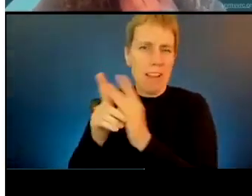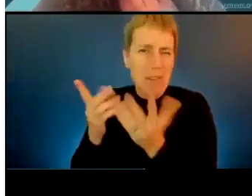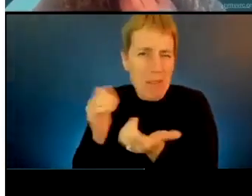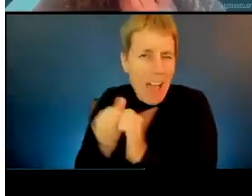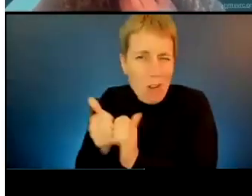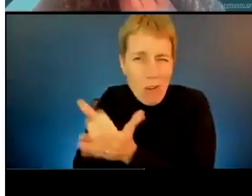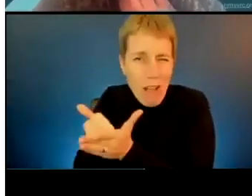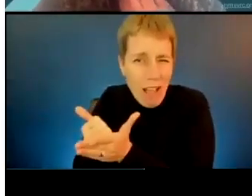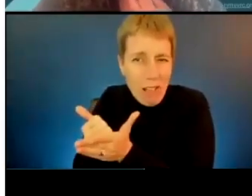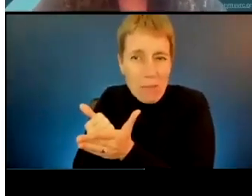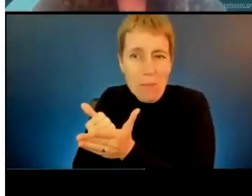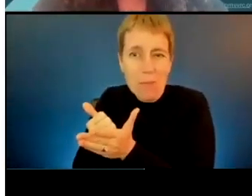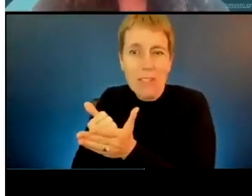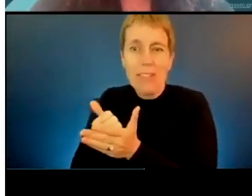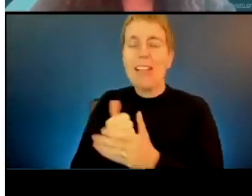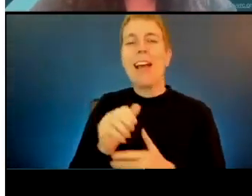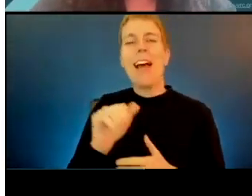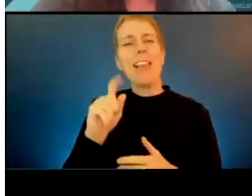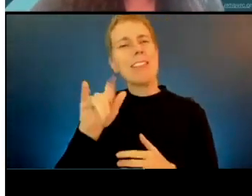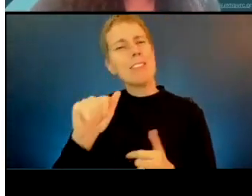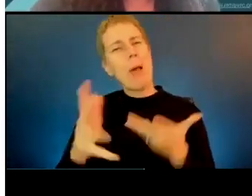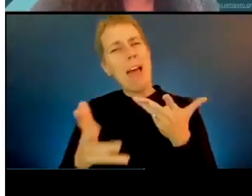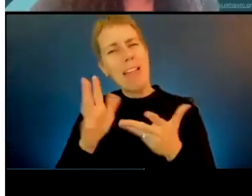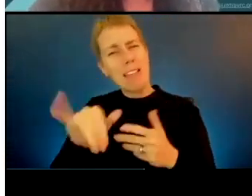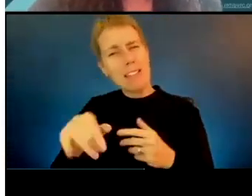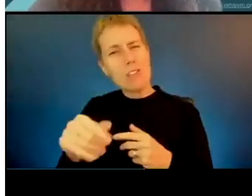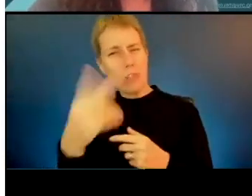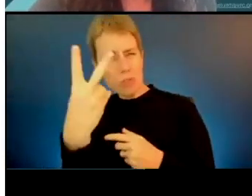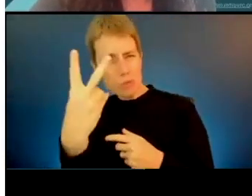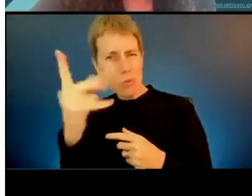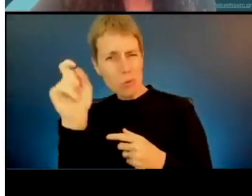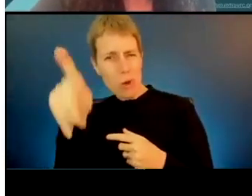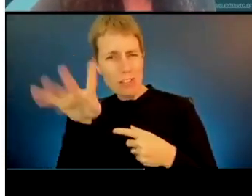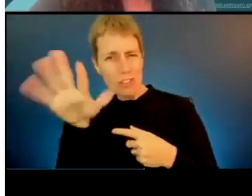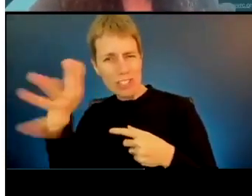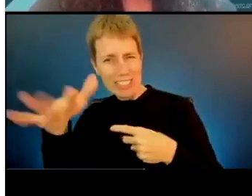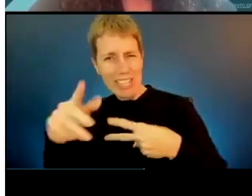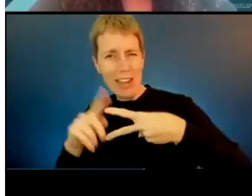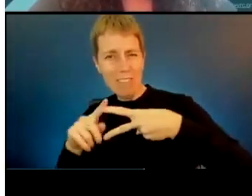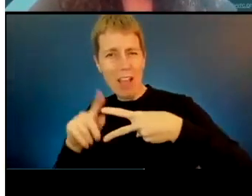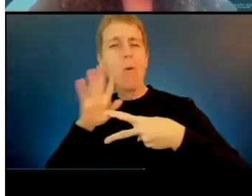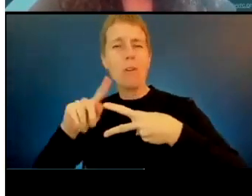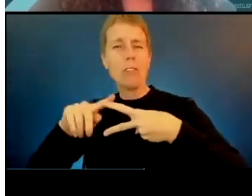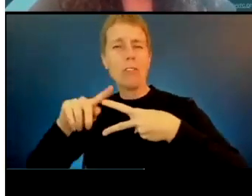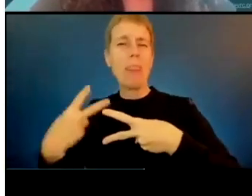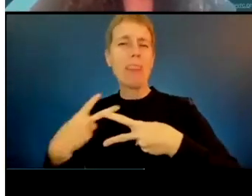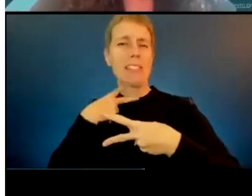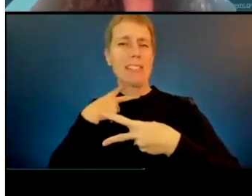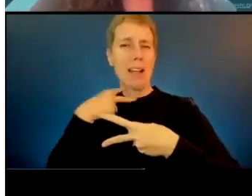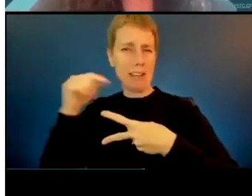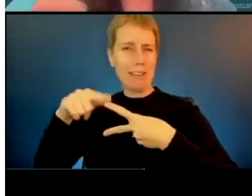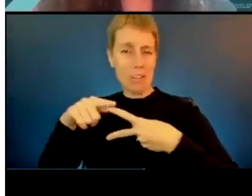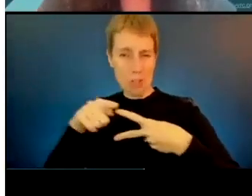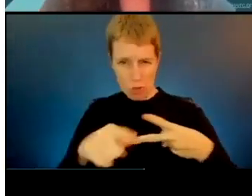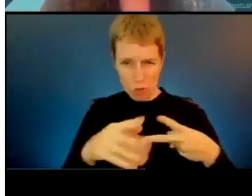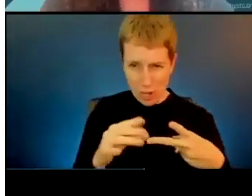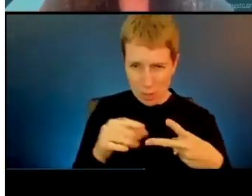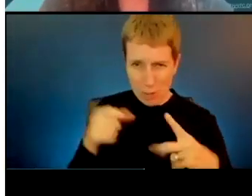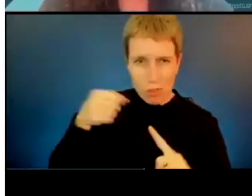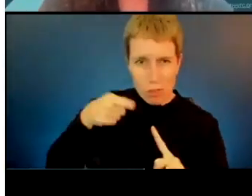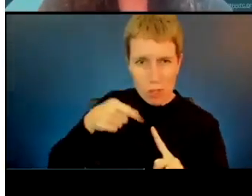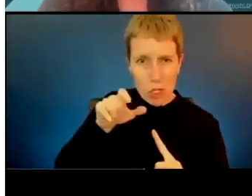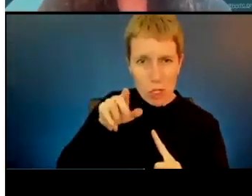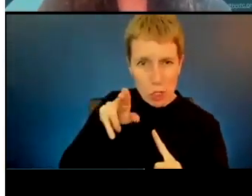being stuck in trauma. Maybe you can jump in about trauma cues. So, trauma response and recovery